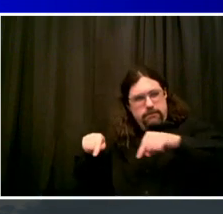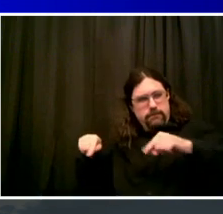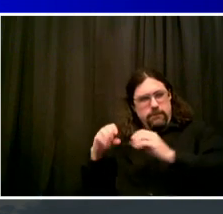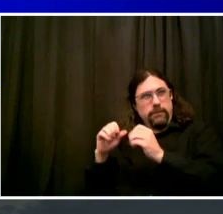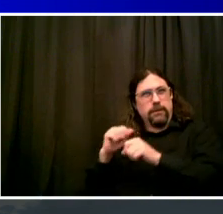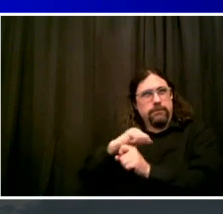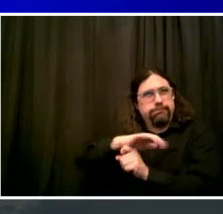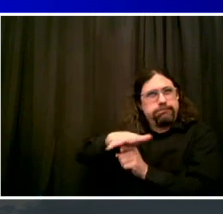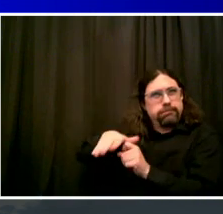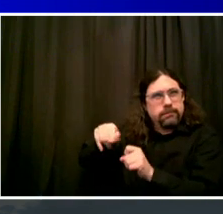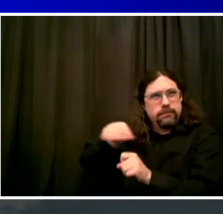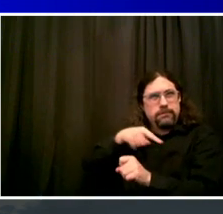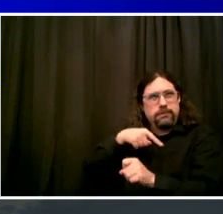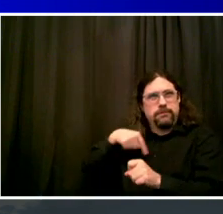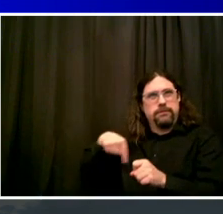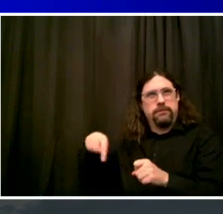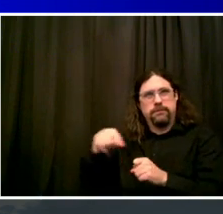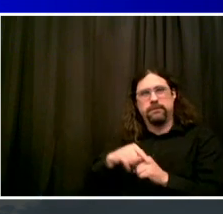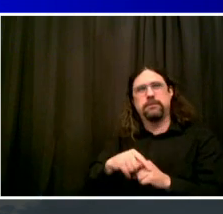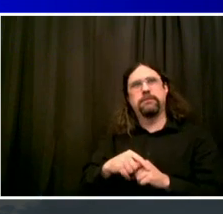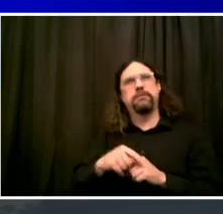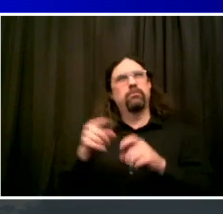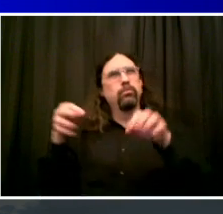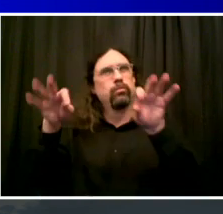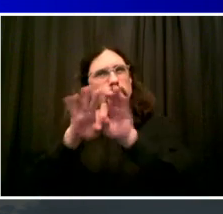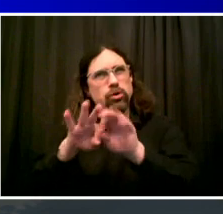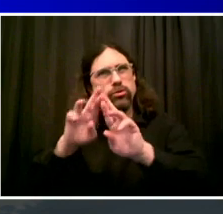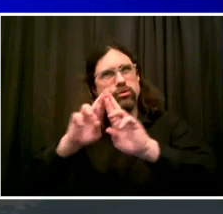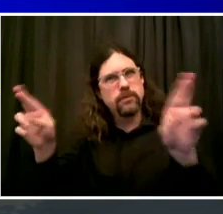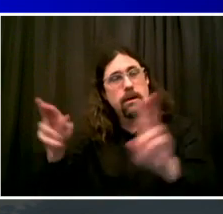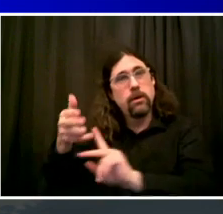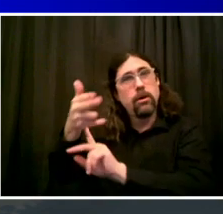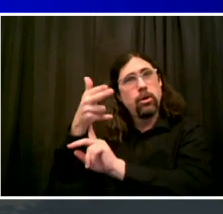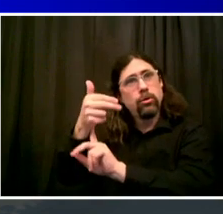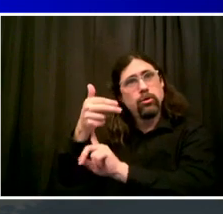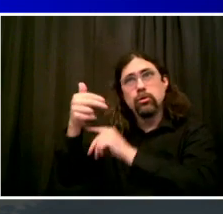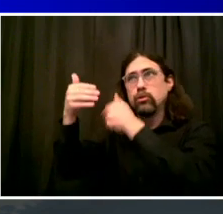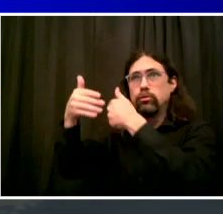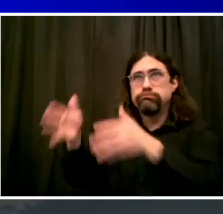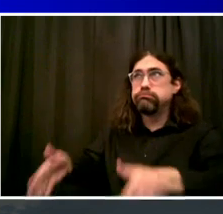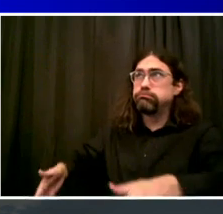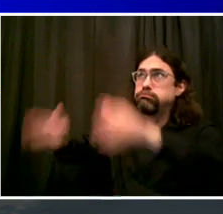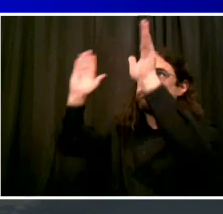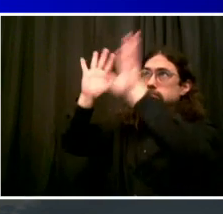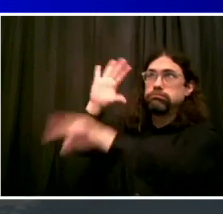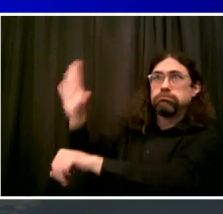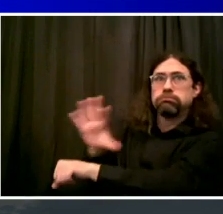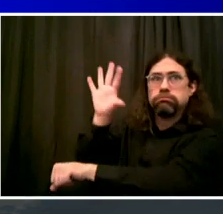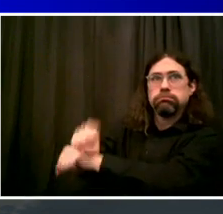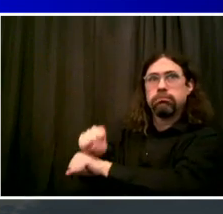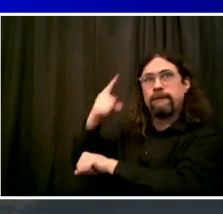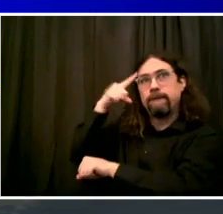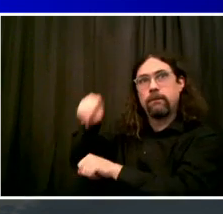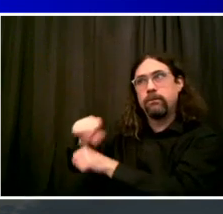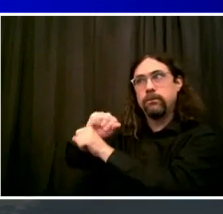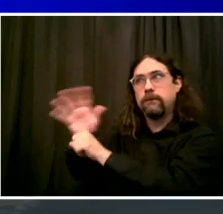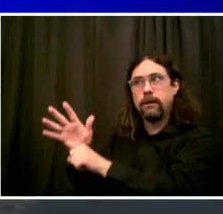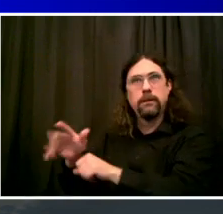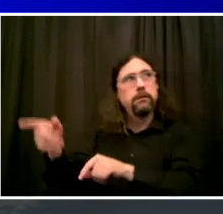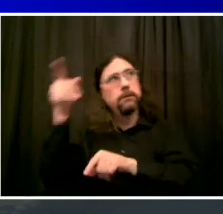get a lot more as needed. So we'll build it as big as it needs to be. So as